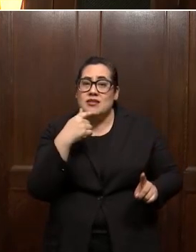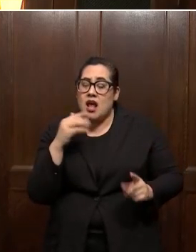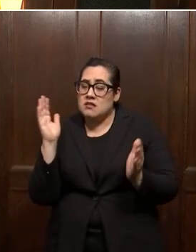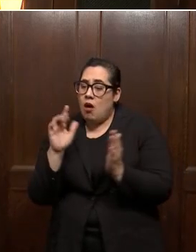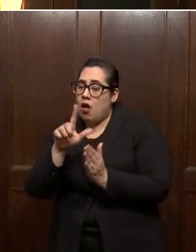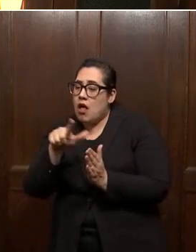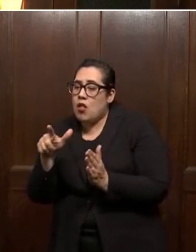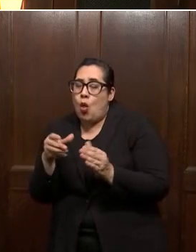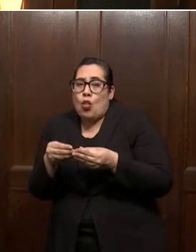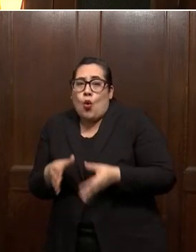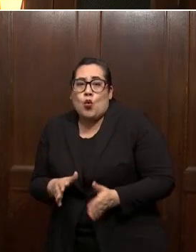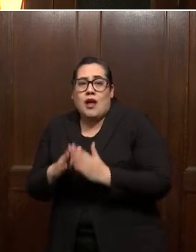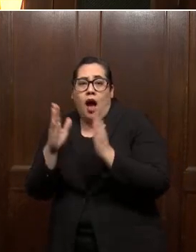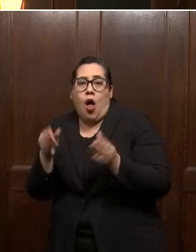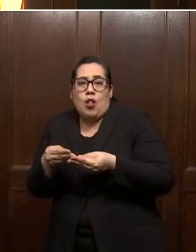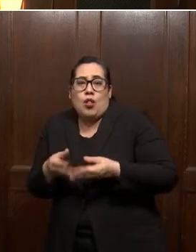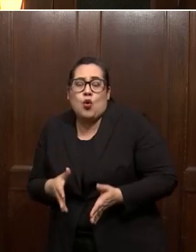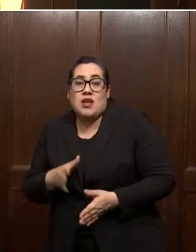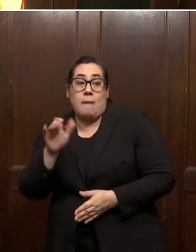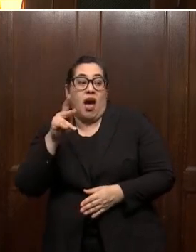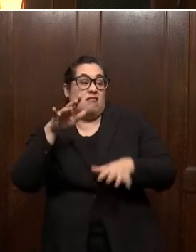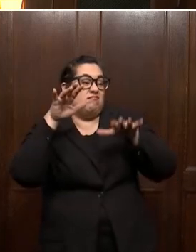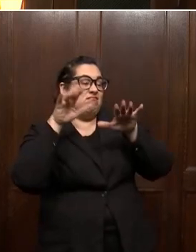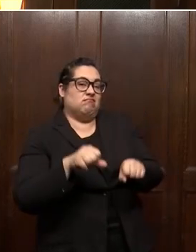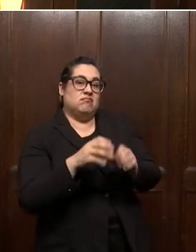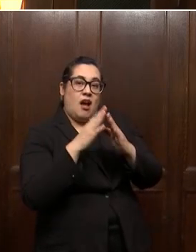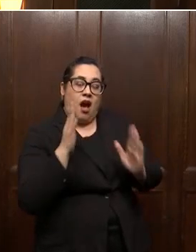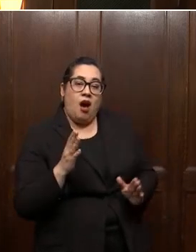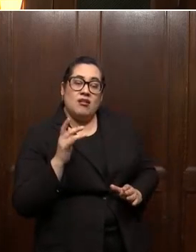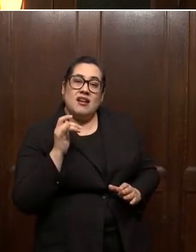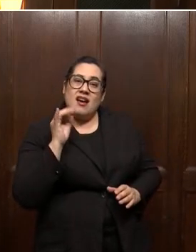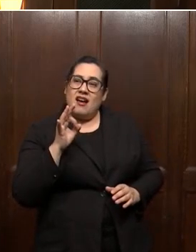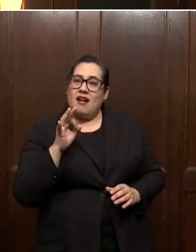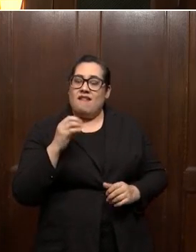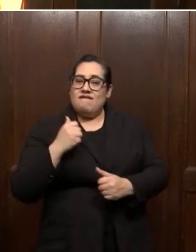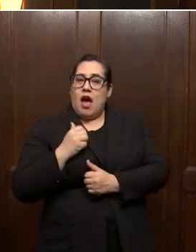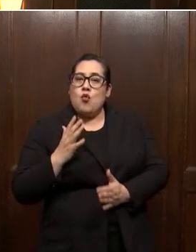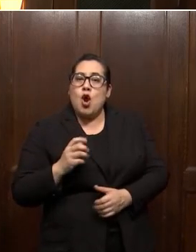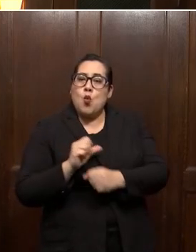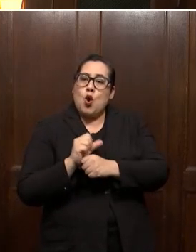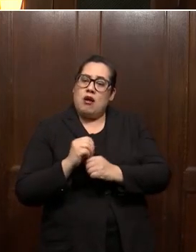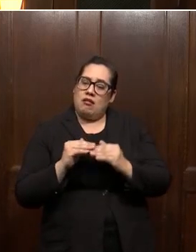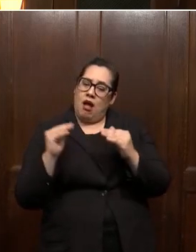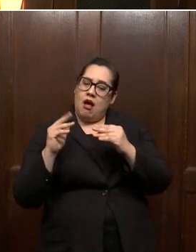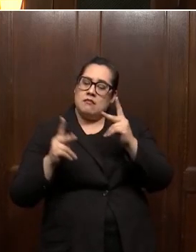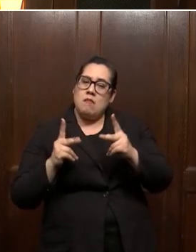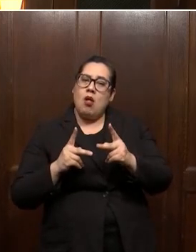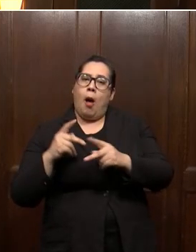their house, lose their mortgage, the banks claim that from them when these are veterans, working class folks,